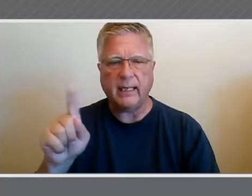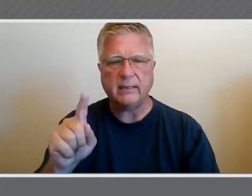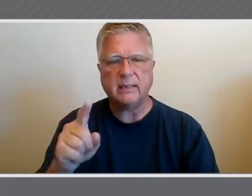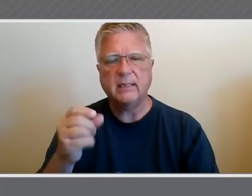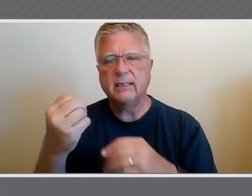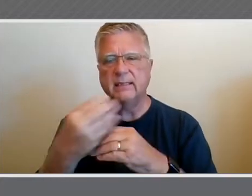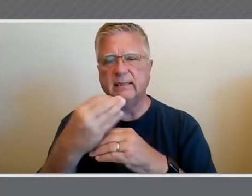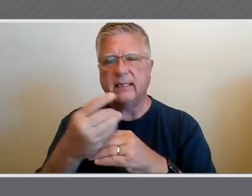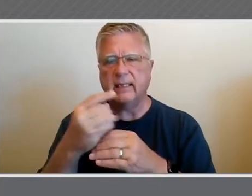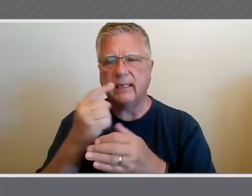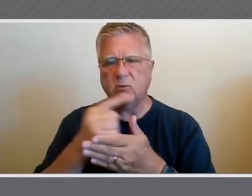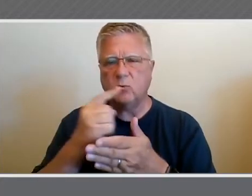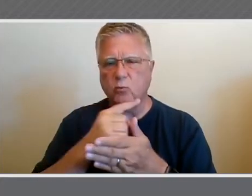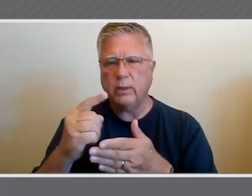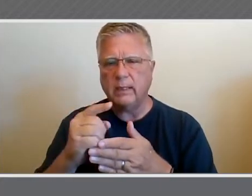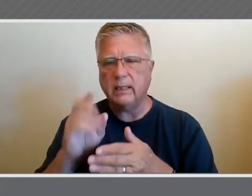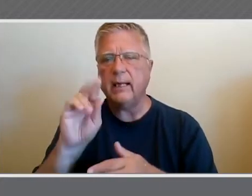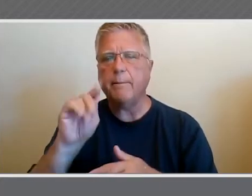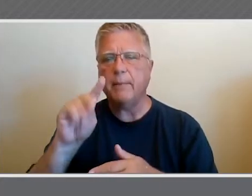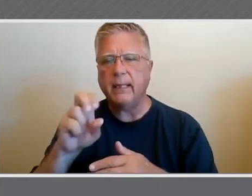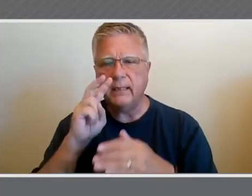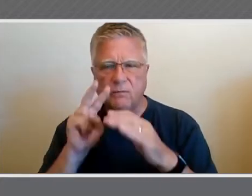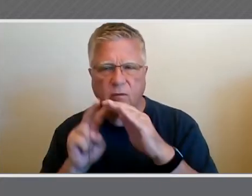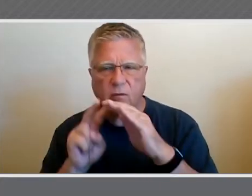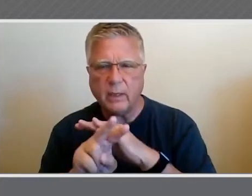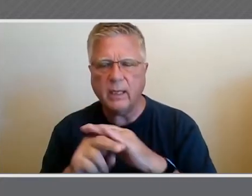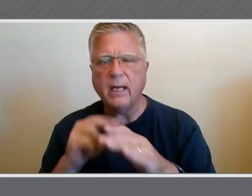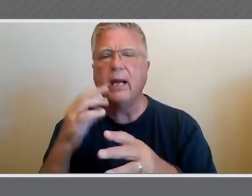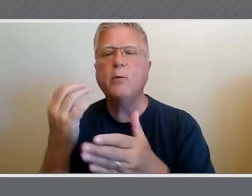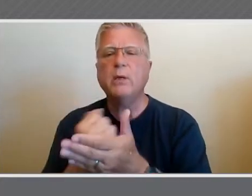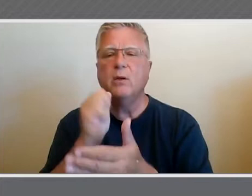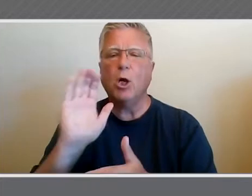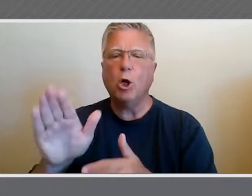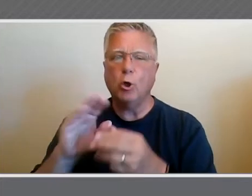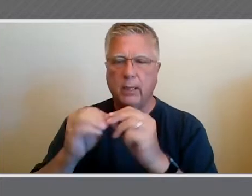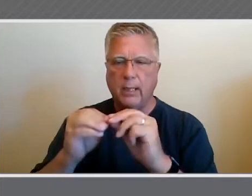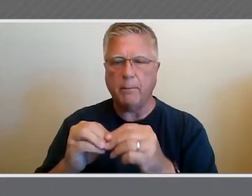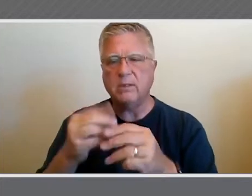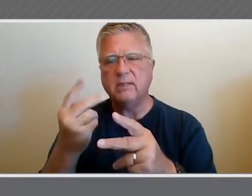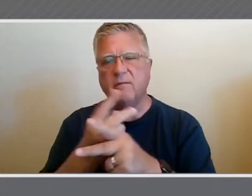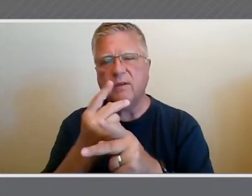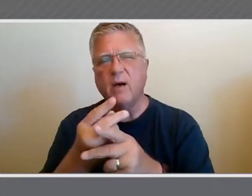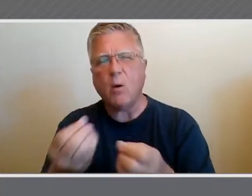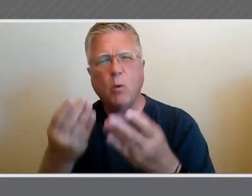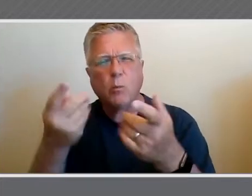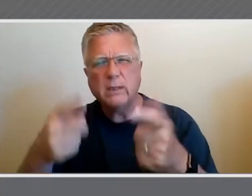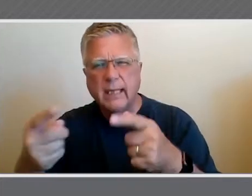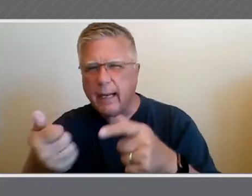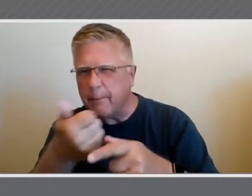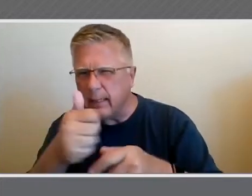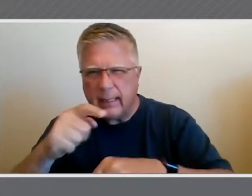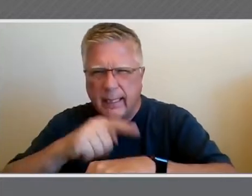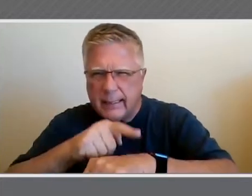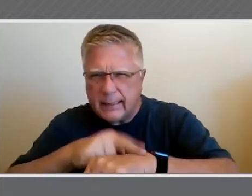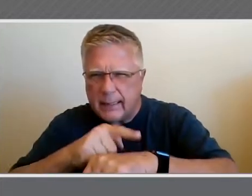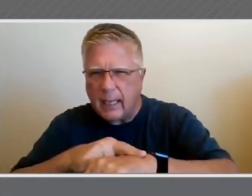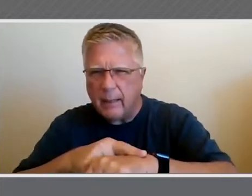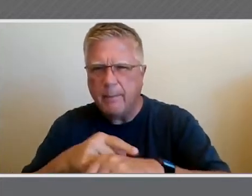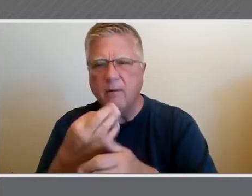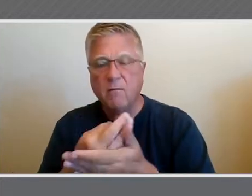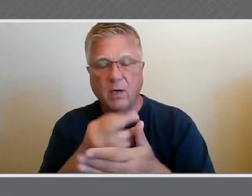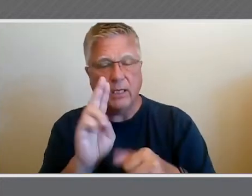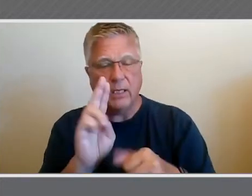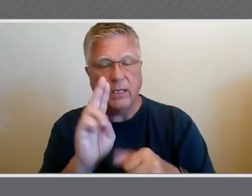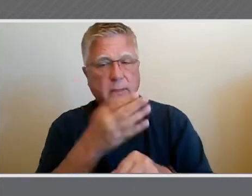updates. And we used these numbers to kind of gauge what was happening at any given moment. Finance used the